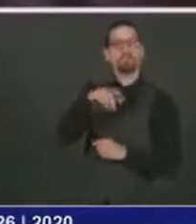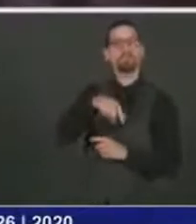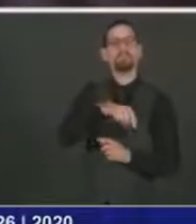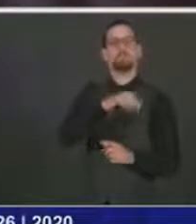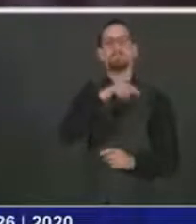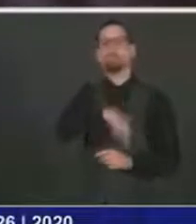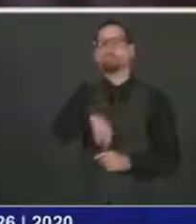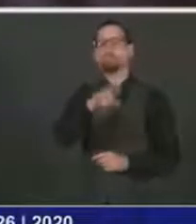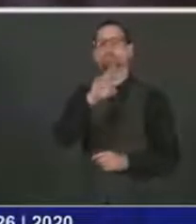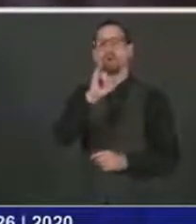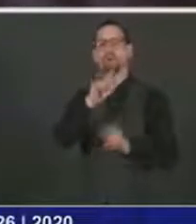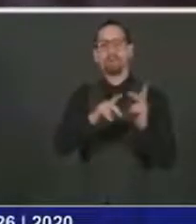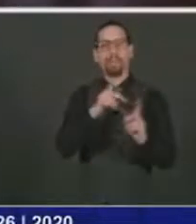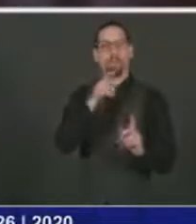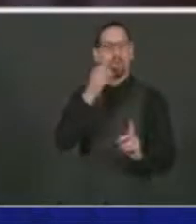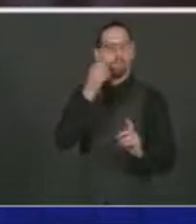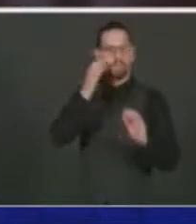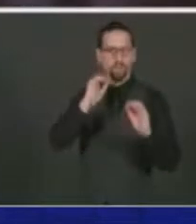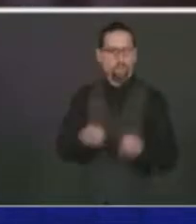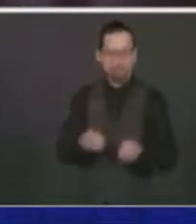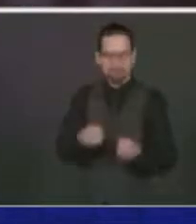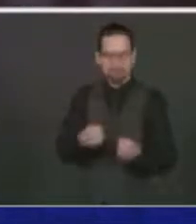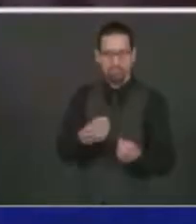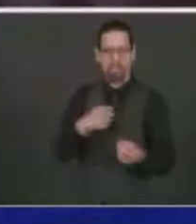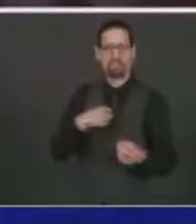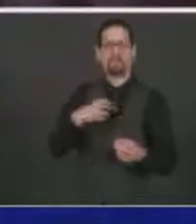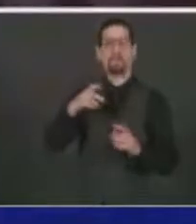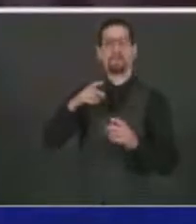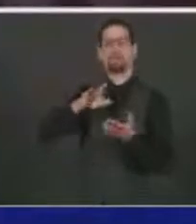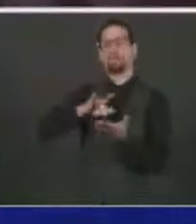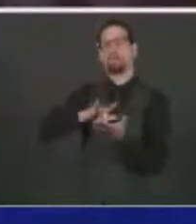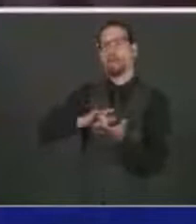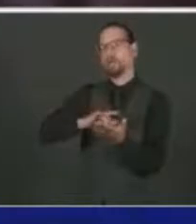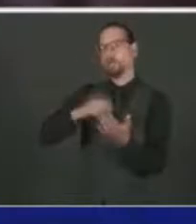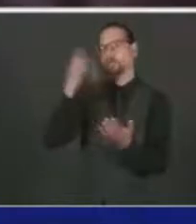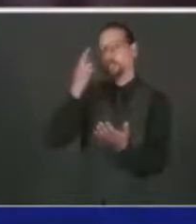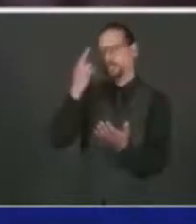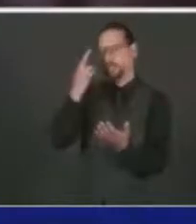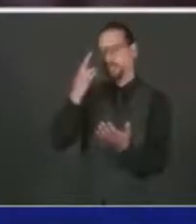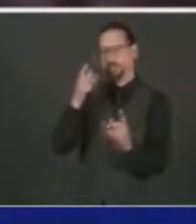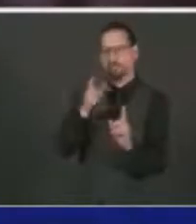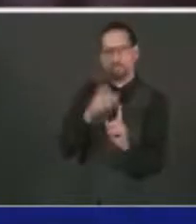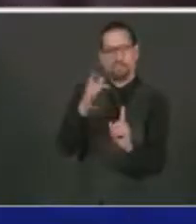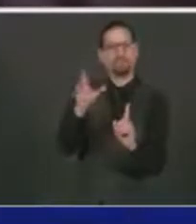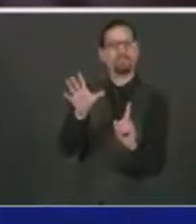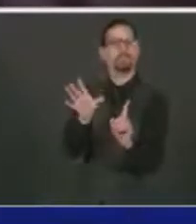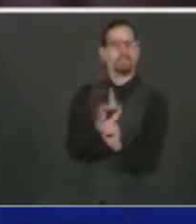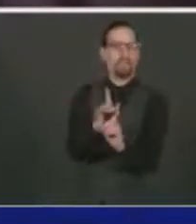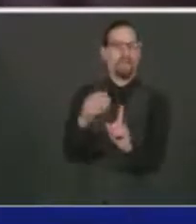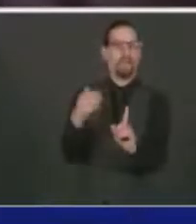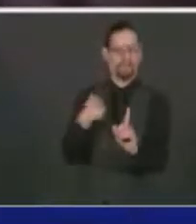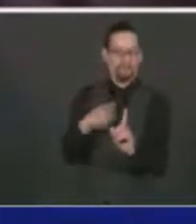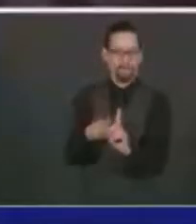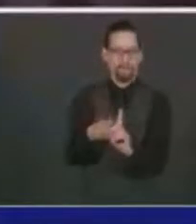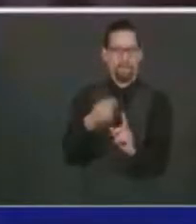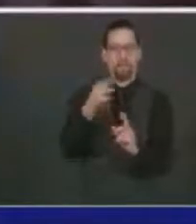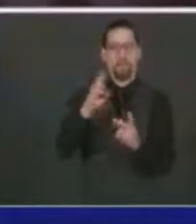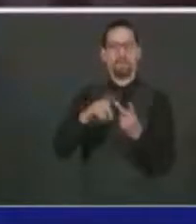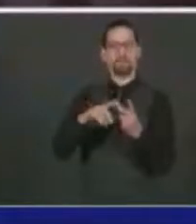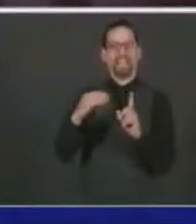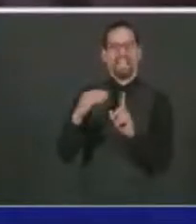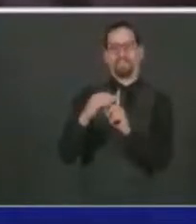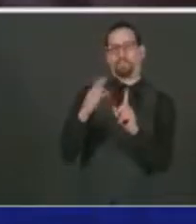group of folks who are quarantined for medical reasons. Either they're COVID positive or they've been exposed and therefore need to